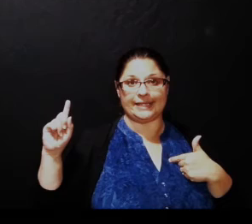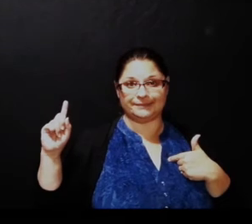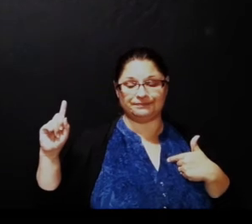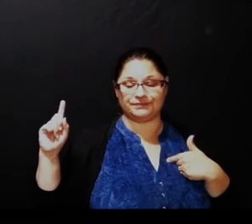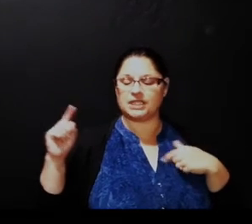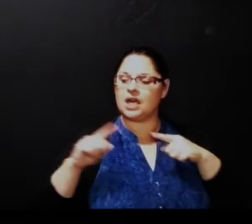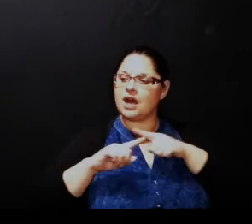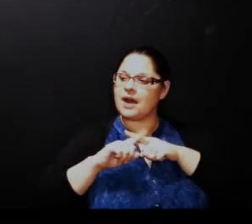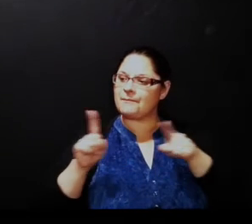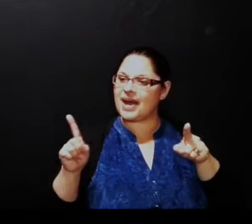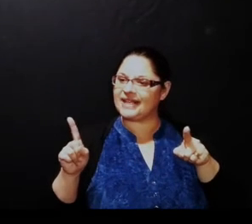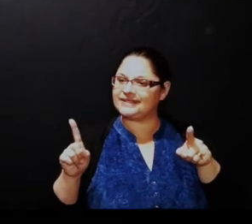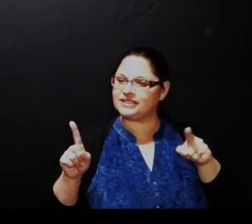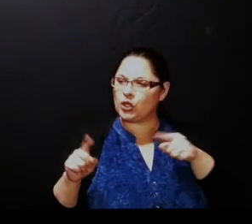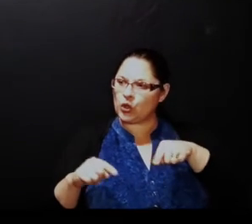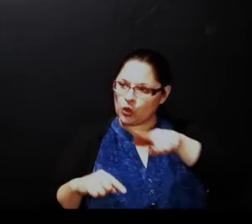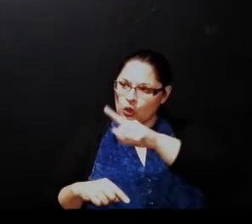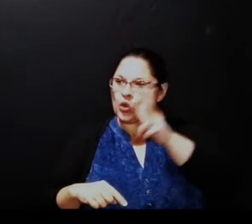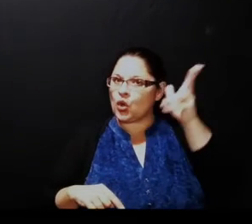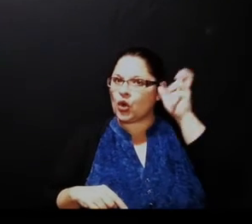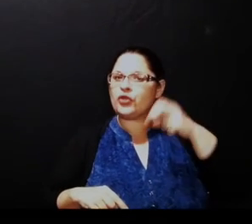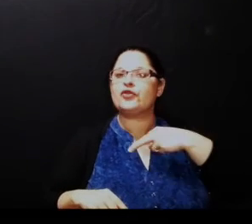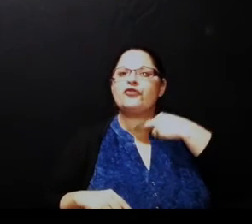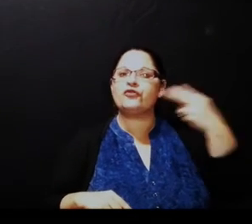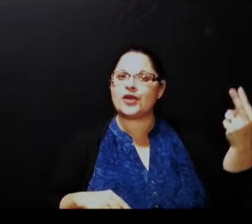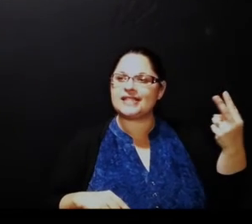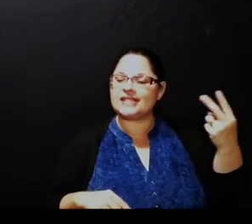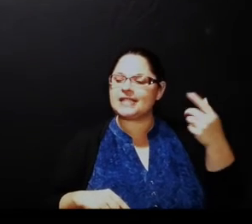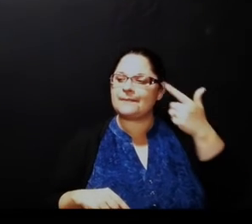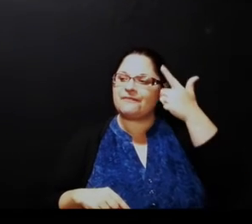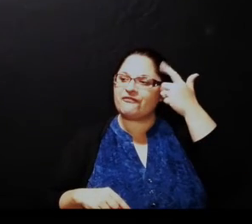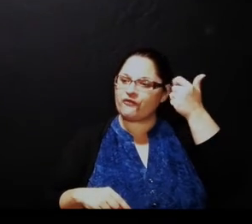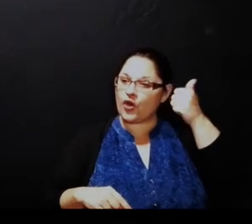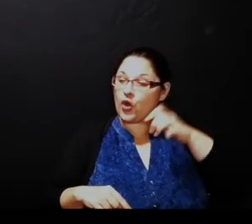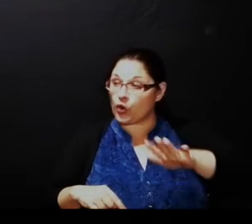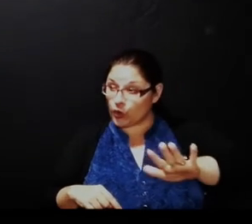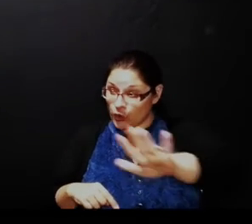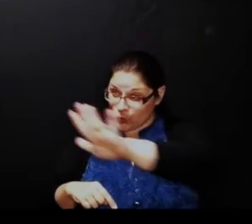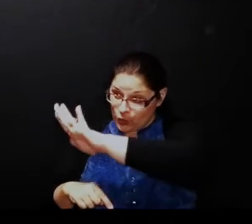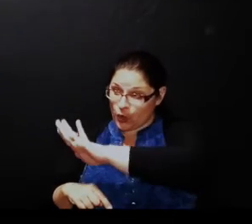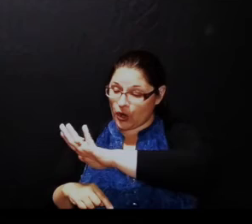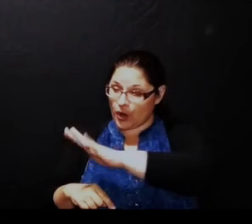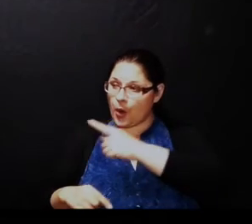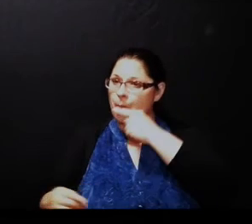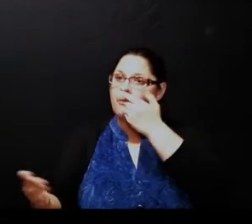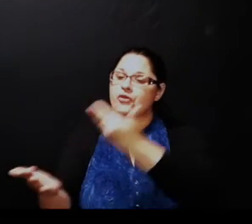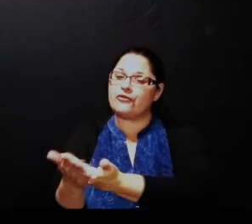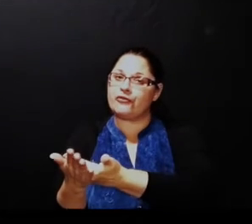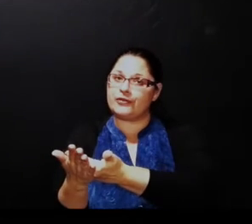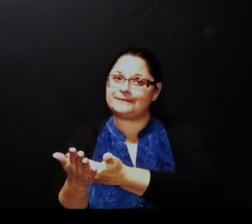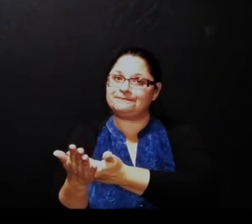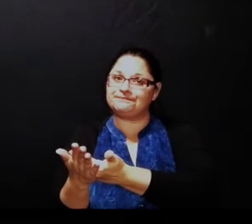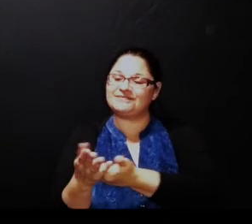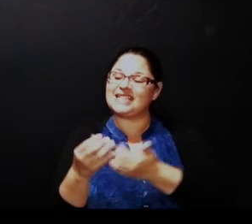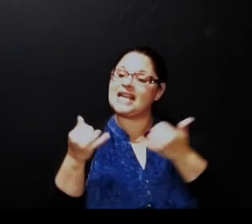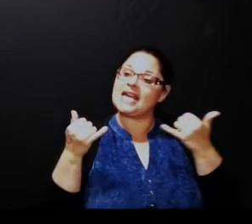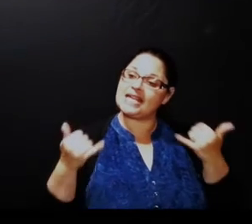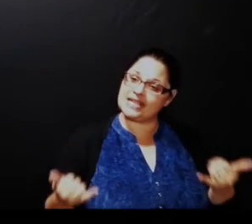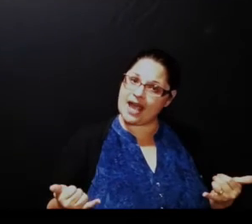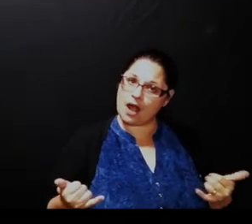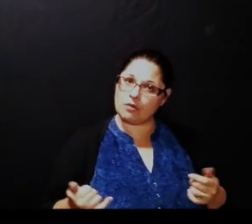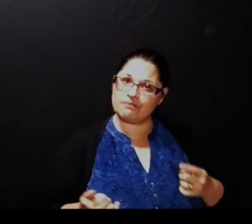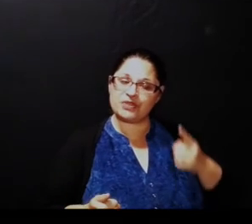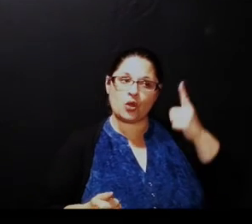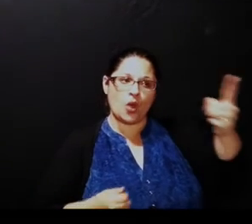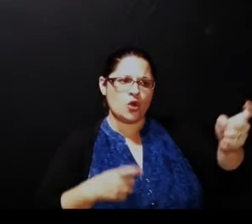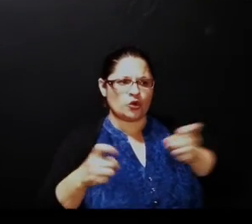Now is the judgment of this world. Now shall the prince of this world be cast out, and I, if I be lifted up